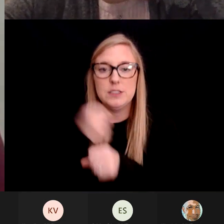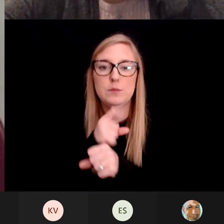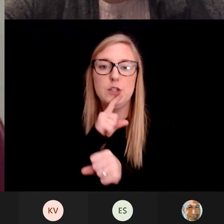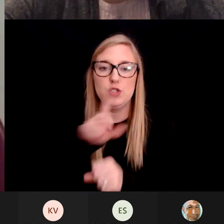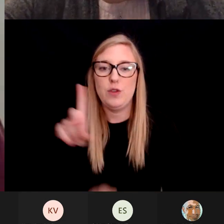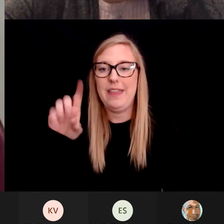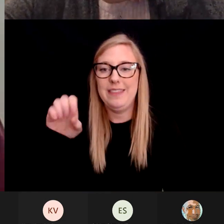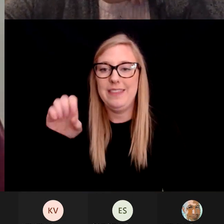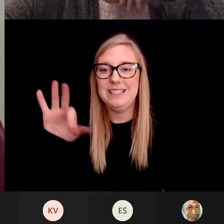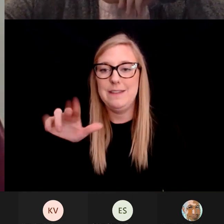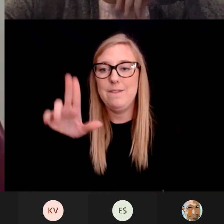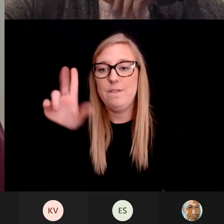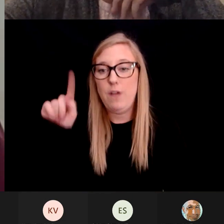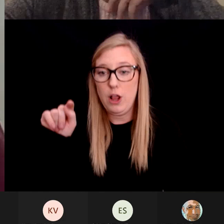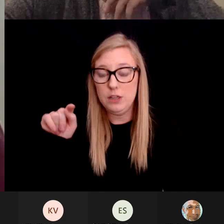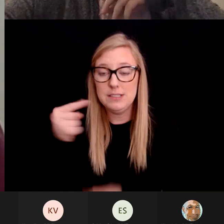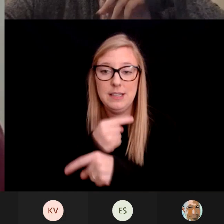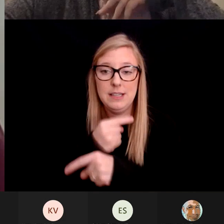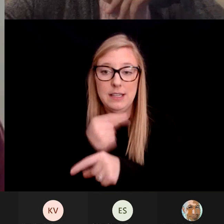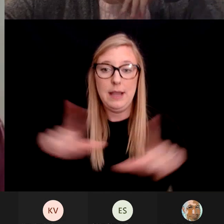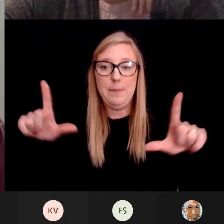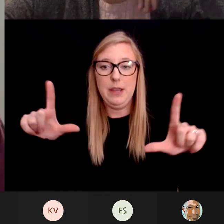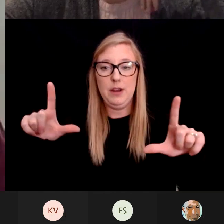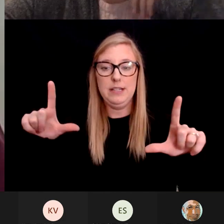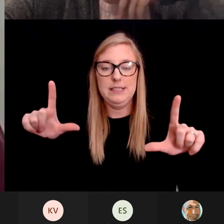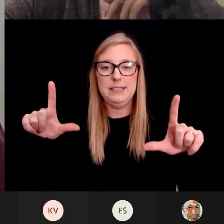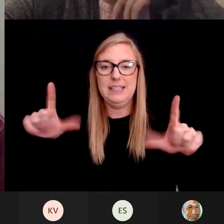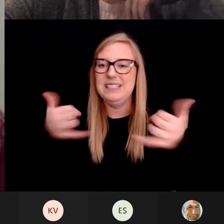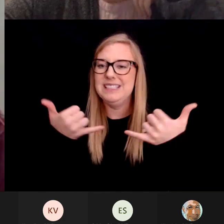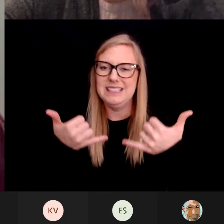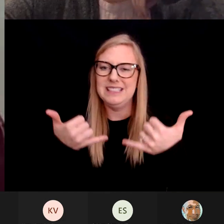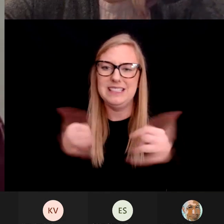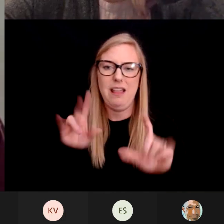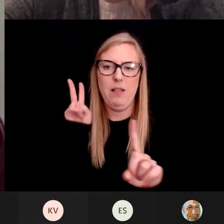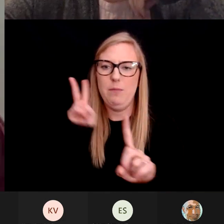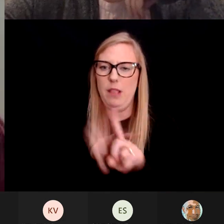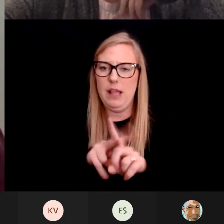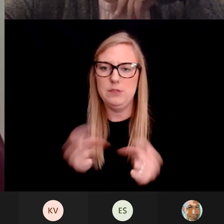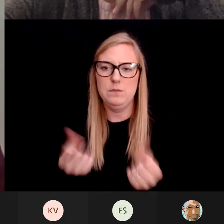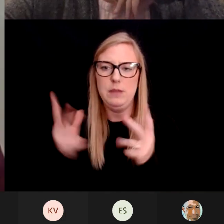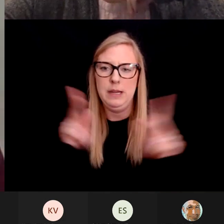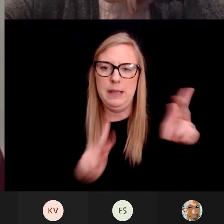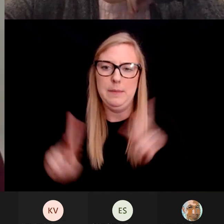as readable to the widest range of people as possible as well.